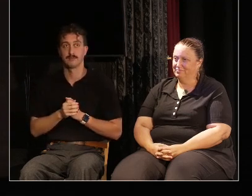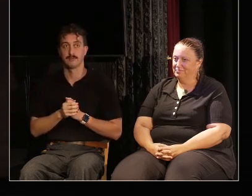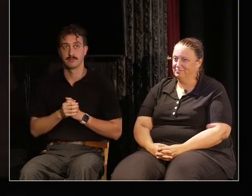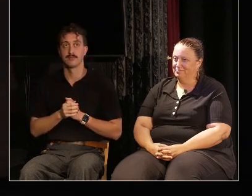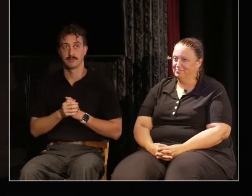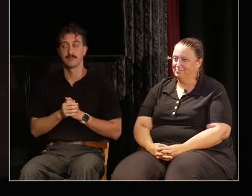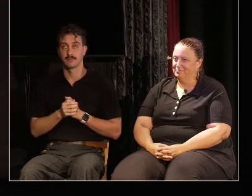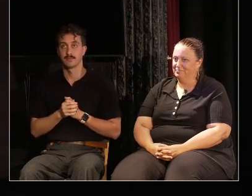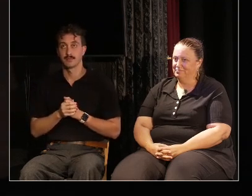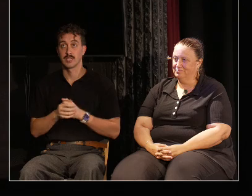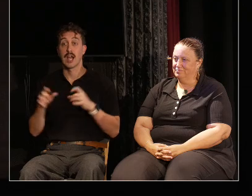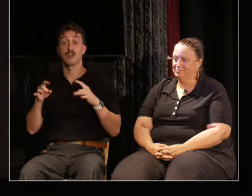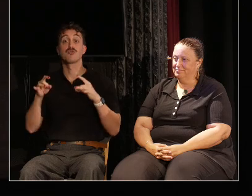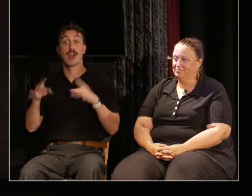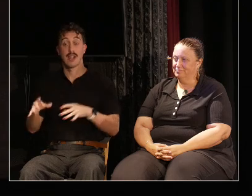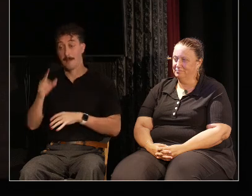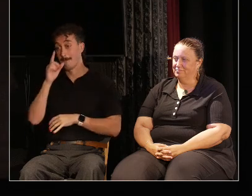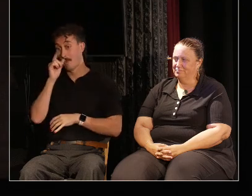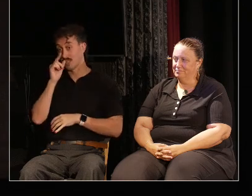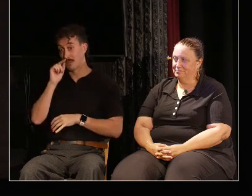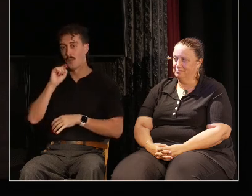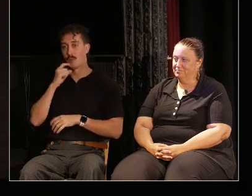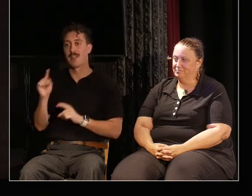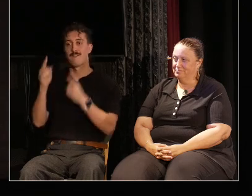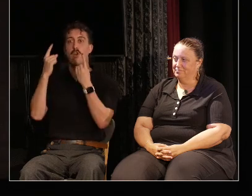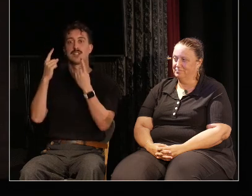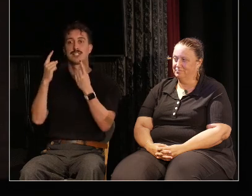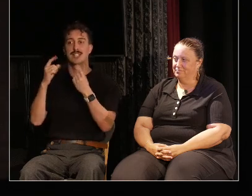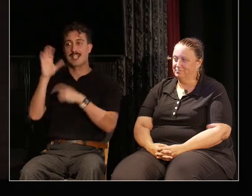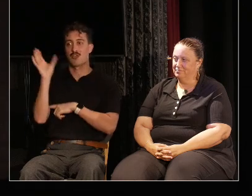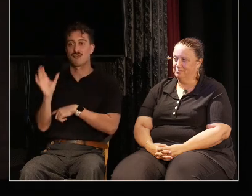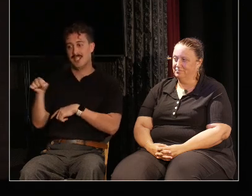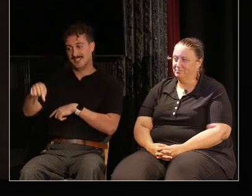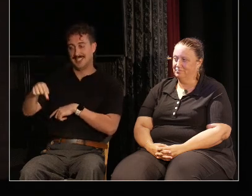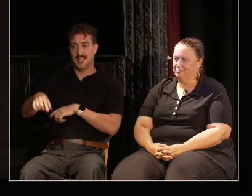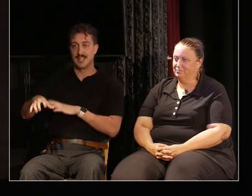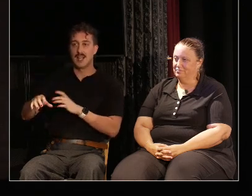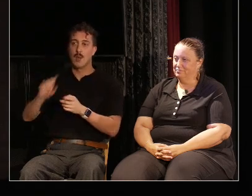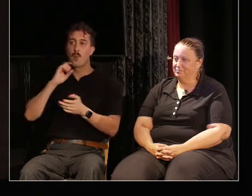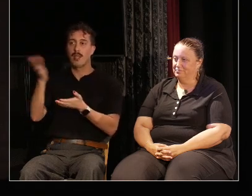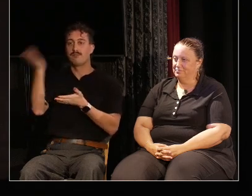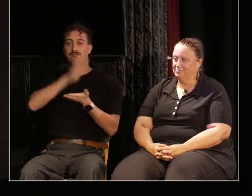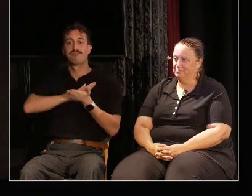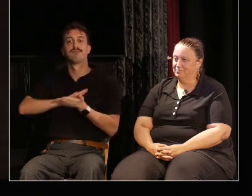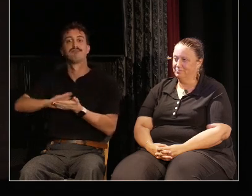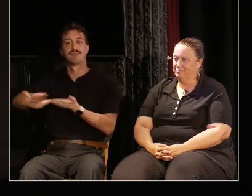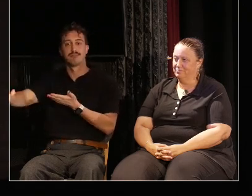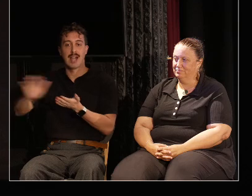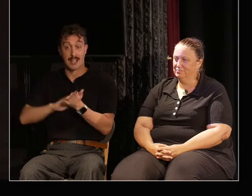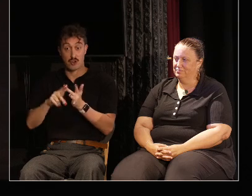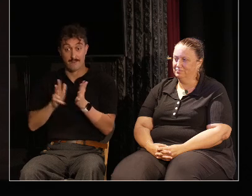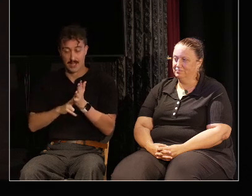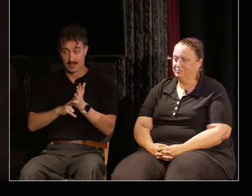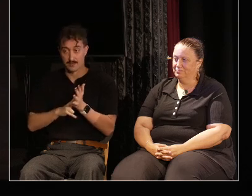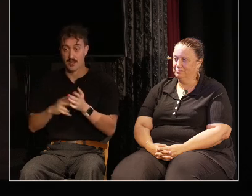has the possibility to be the first country in the world to eliminate the transmission of HIV. I think back to the Sisters of Mercy